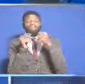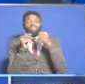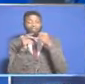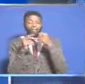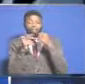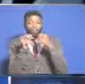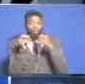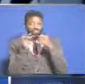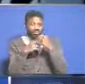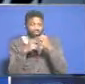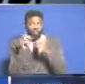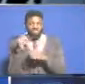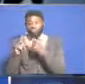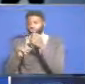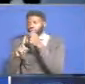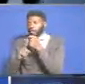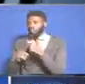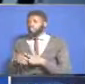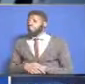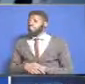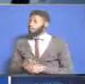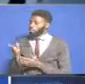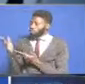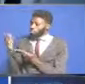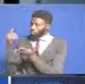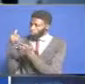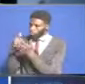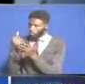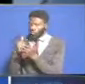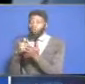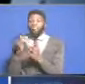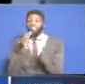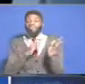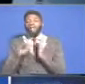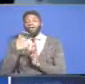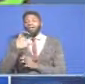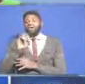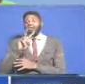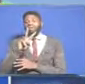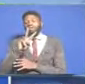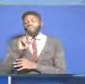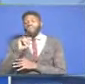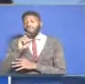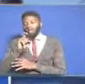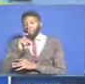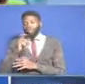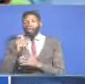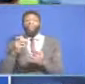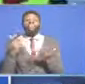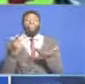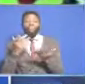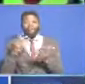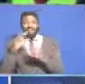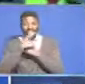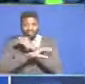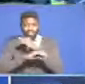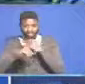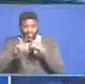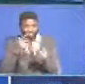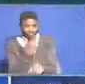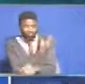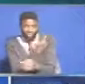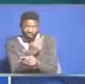vaccine is part of the COVAX vaccine dose sharing strategy, which has countries with logistical challenges, hesitancy and lack